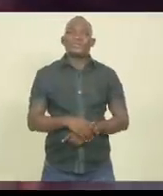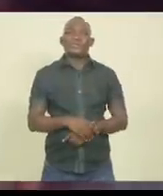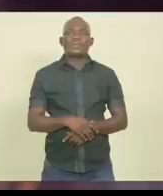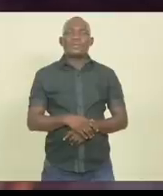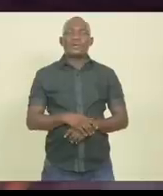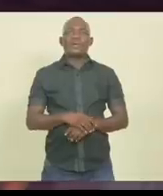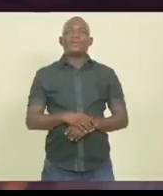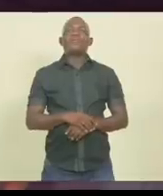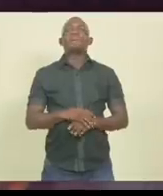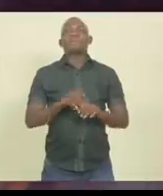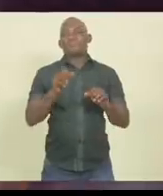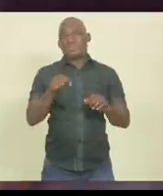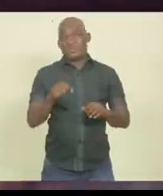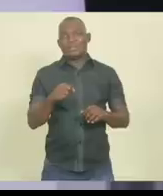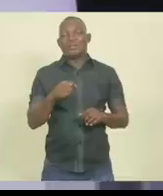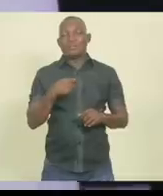I'll pick you up by 8 p.m.